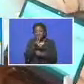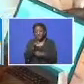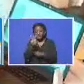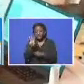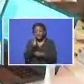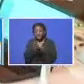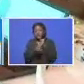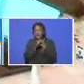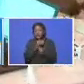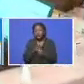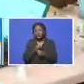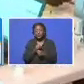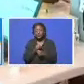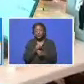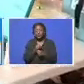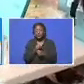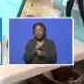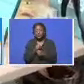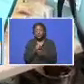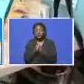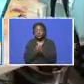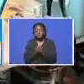34 year olds.